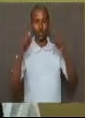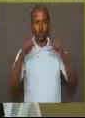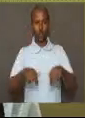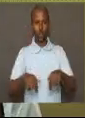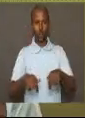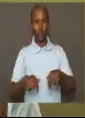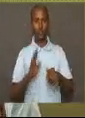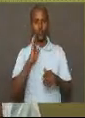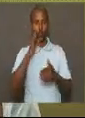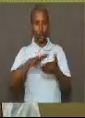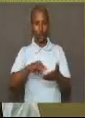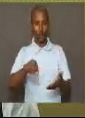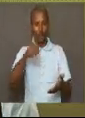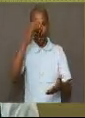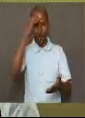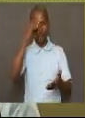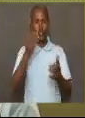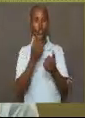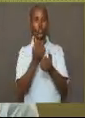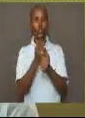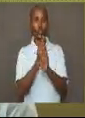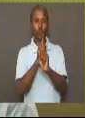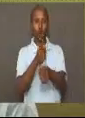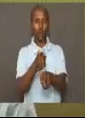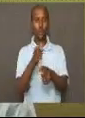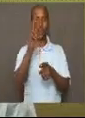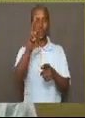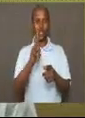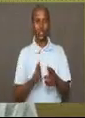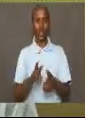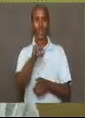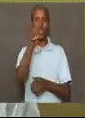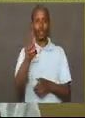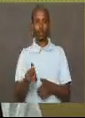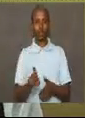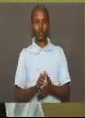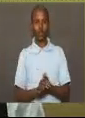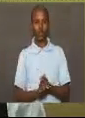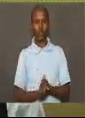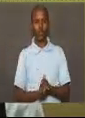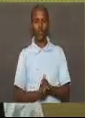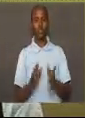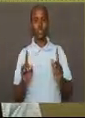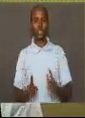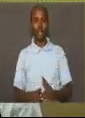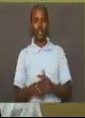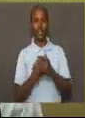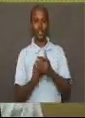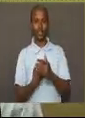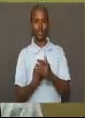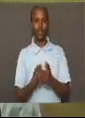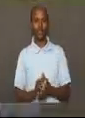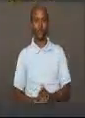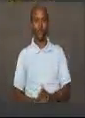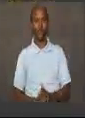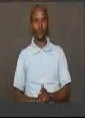Today, we will learn to solve rational equations. Let us get started right away.